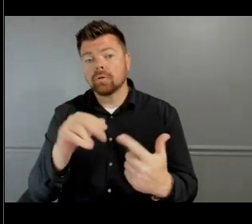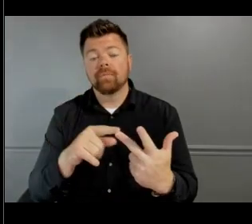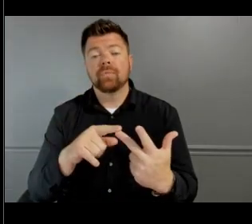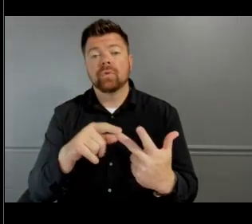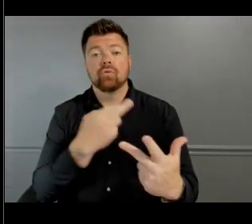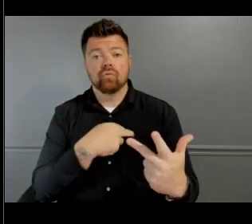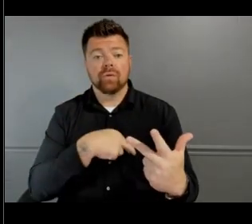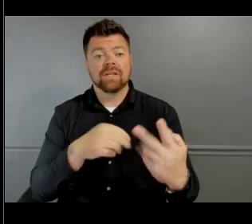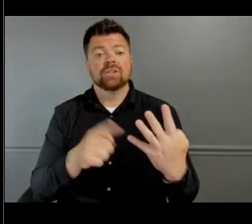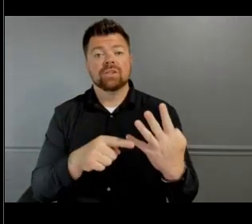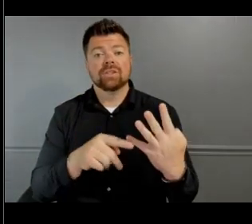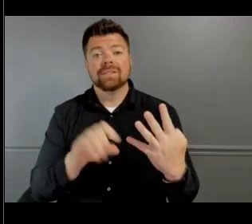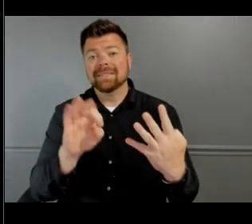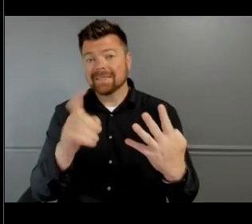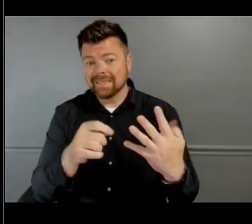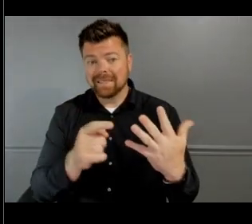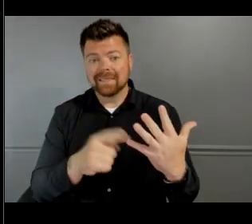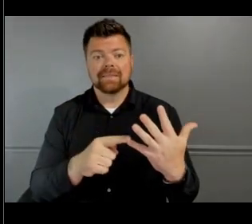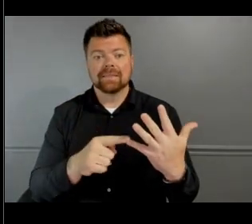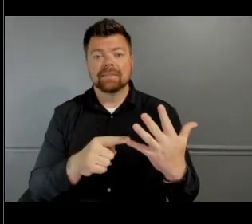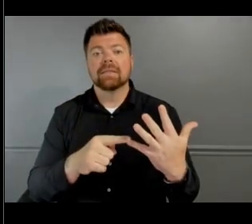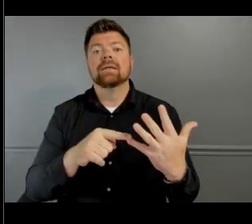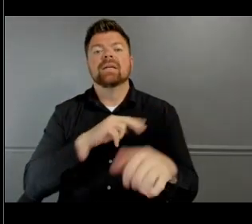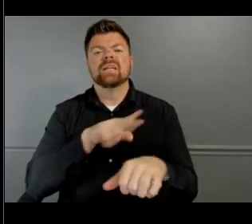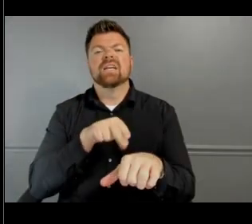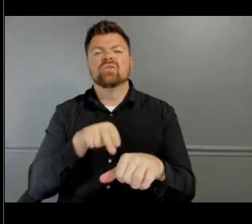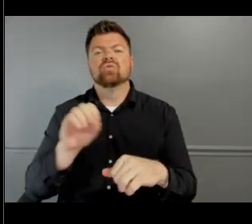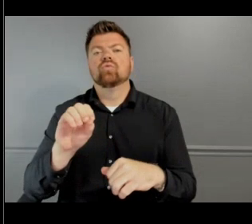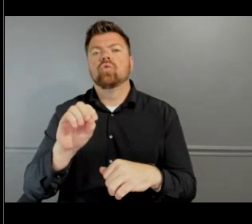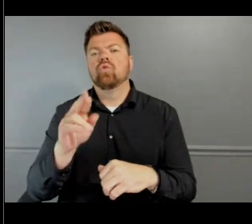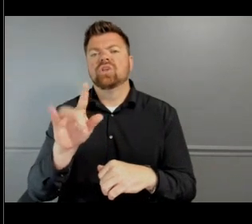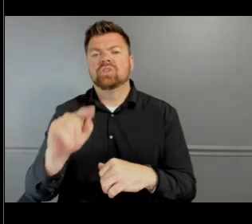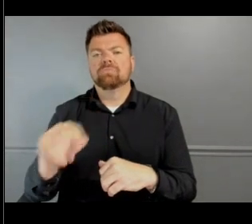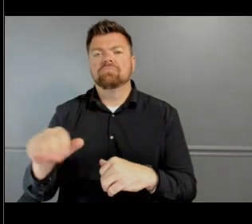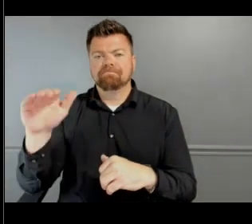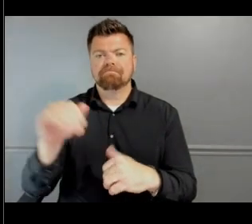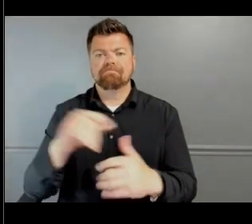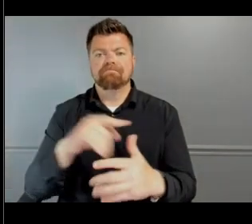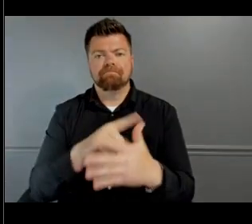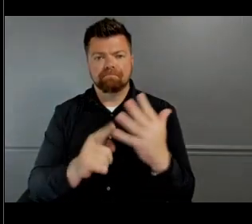religion, sex, and national origin.